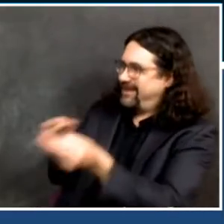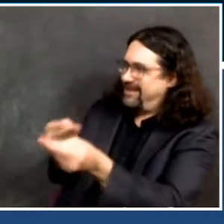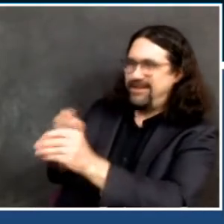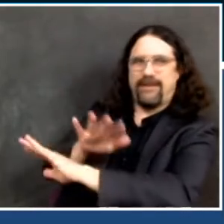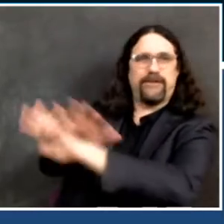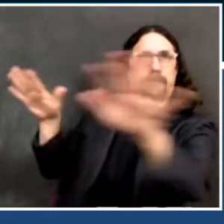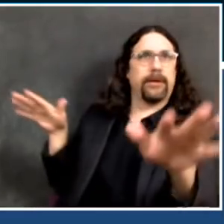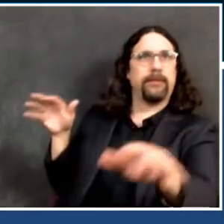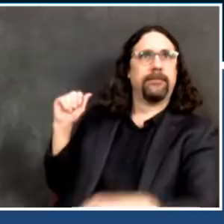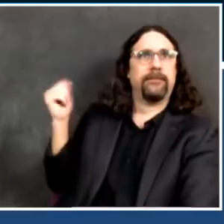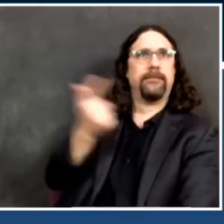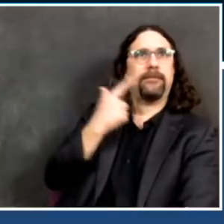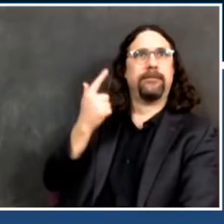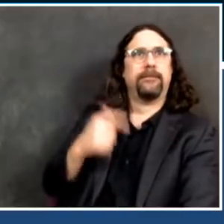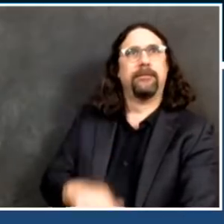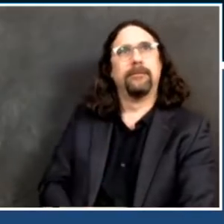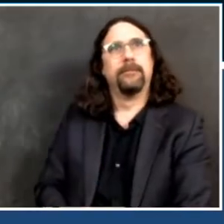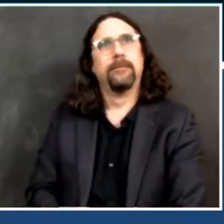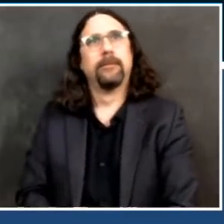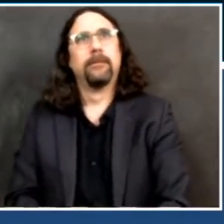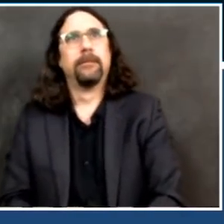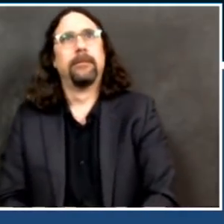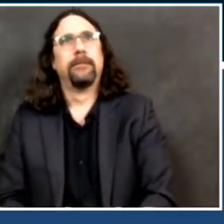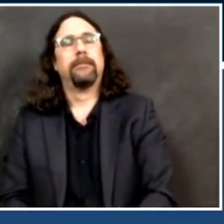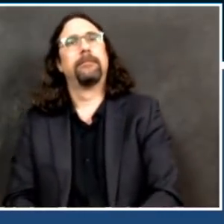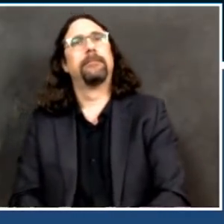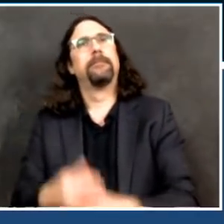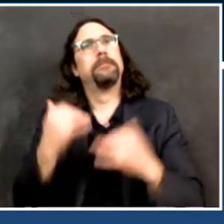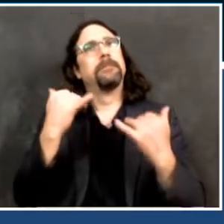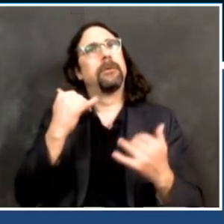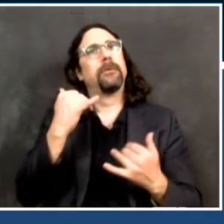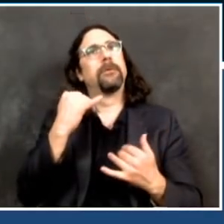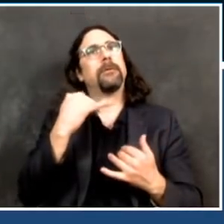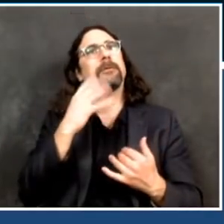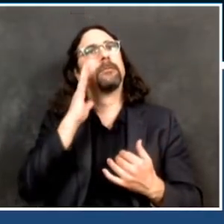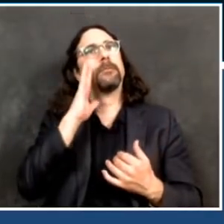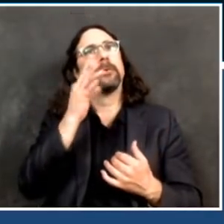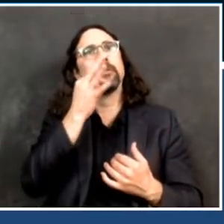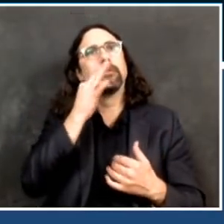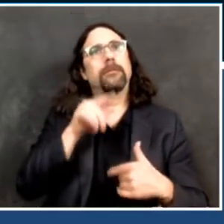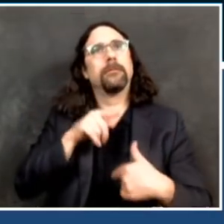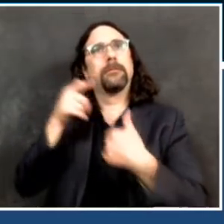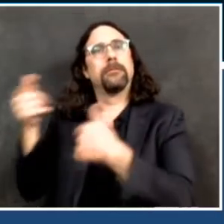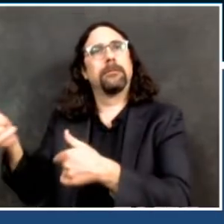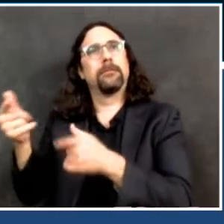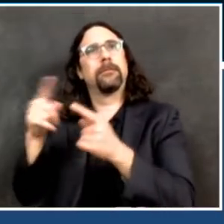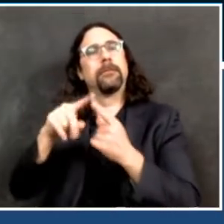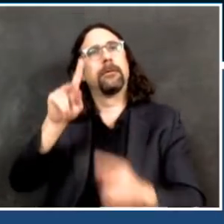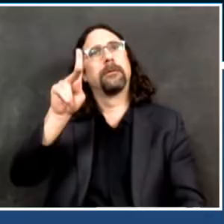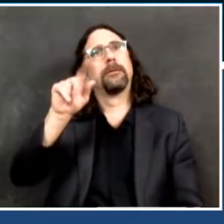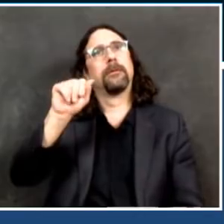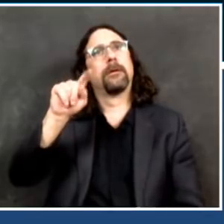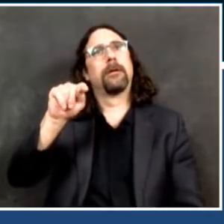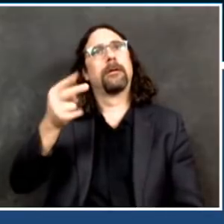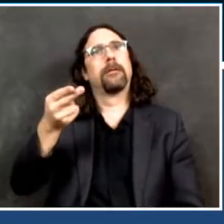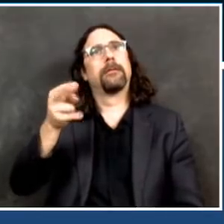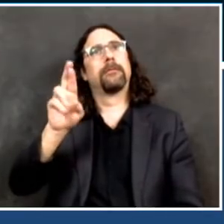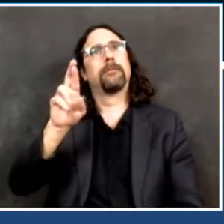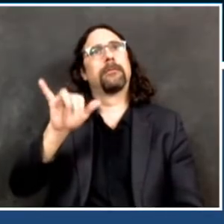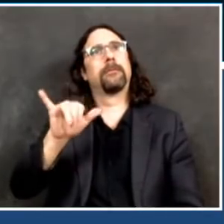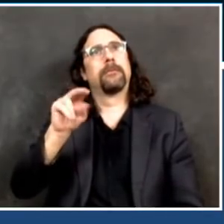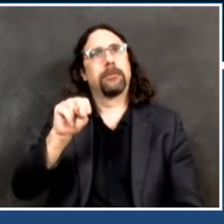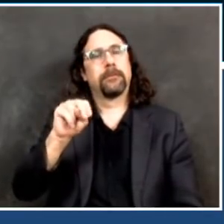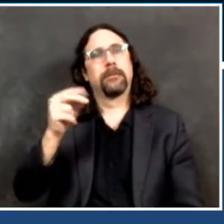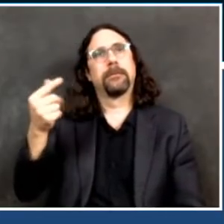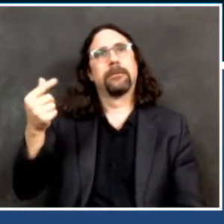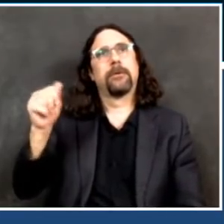for New York City as our sanitation commissioner throughout all the challenges the city has faced, including the biggest blizzard in the history of New York City on